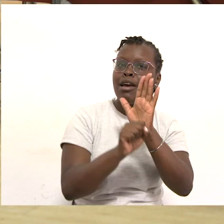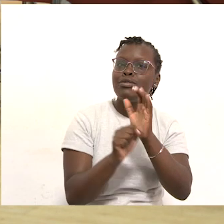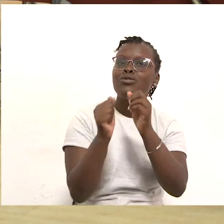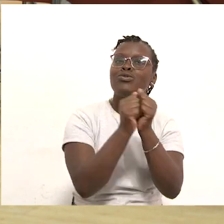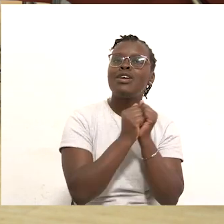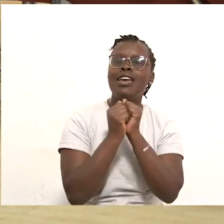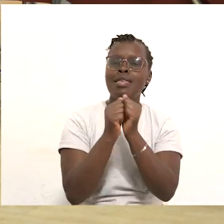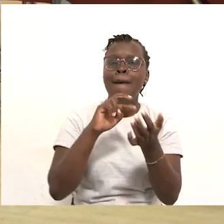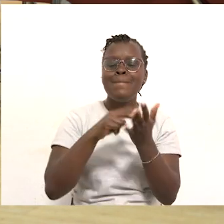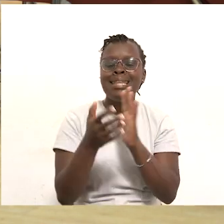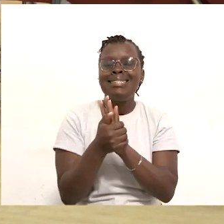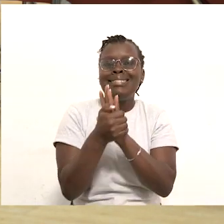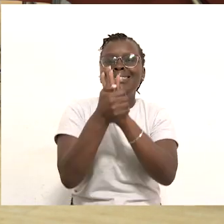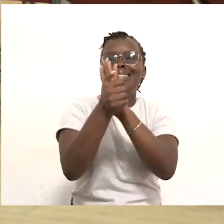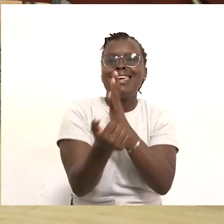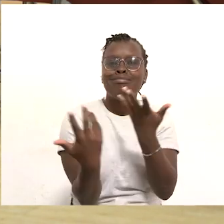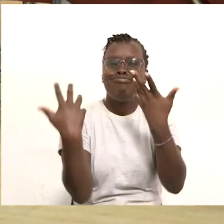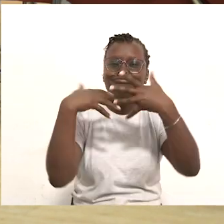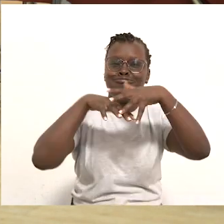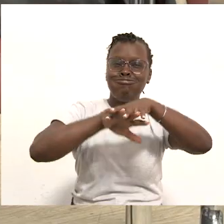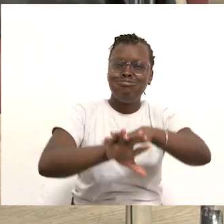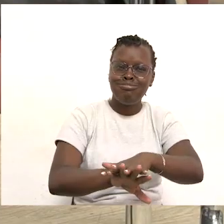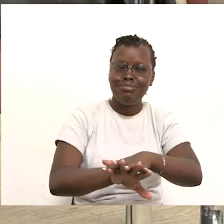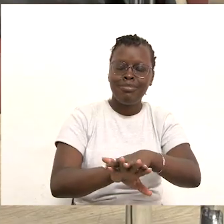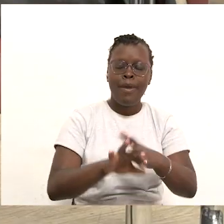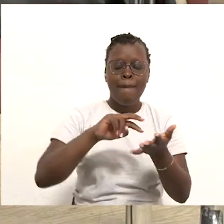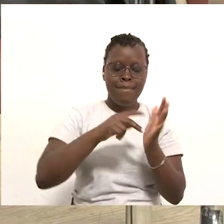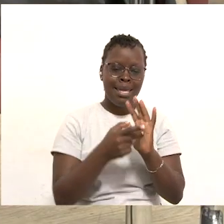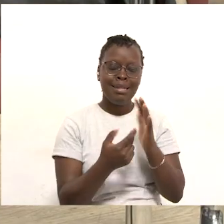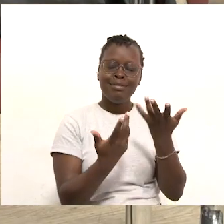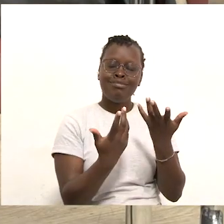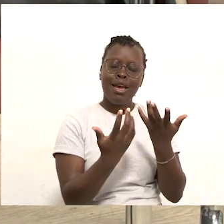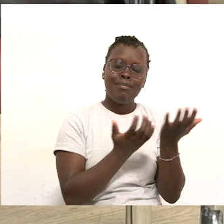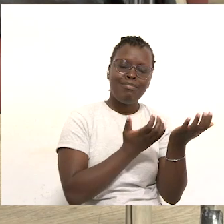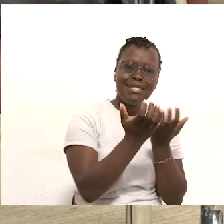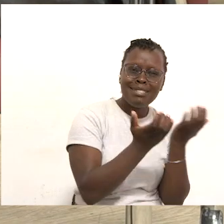skills integration. They are integrating the skills of computer, the skills of business